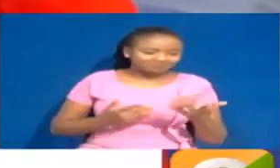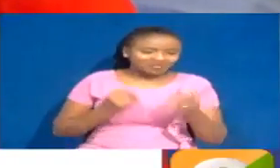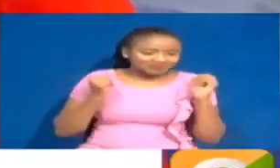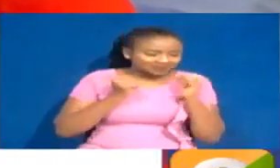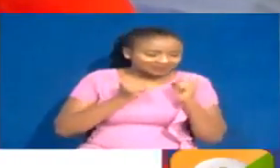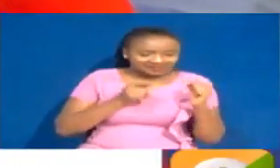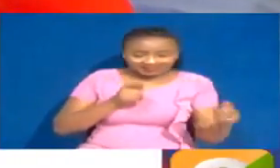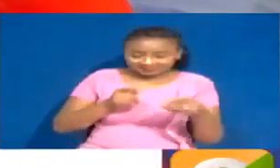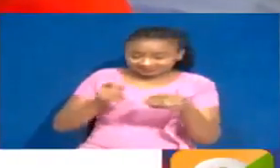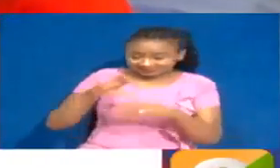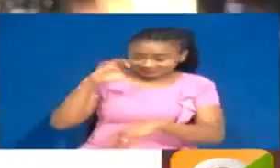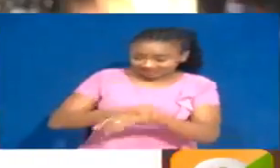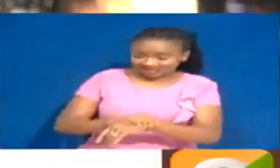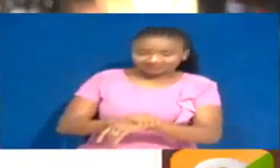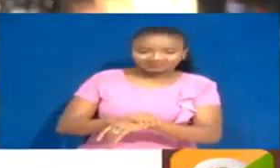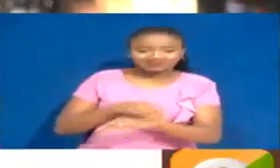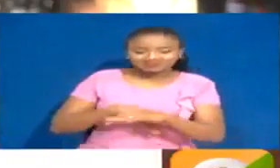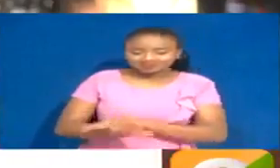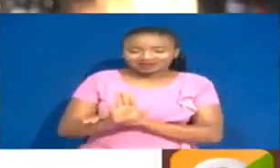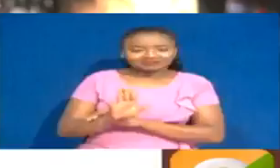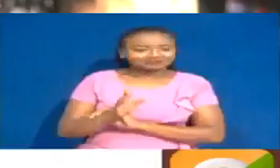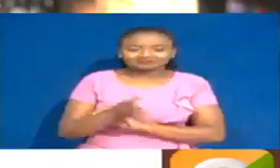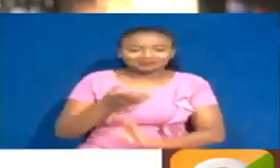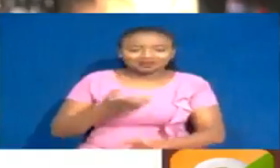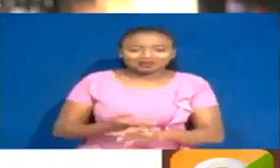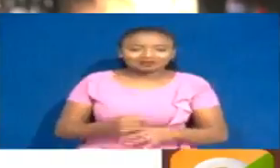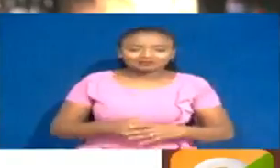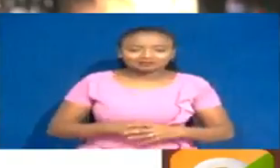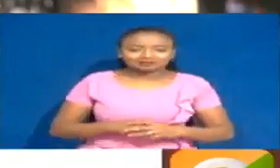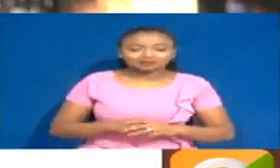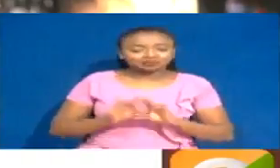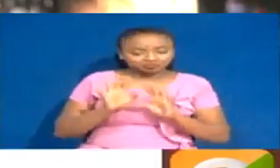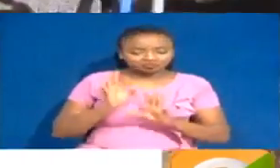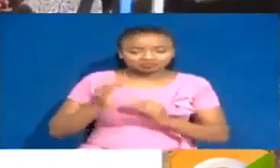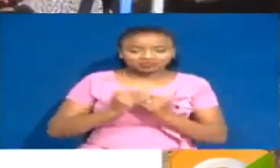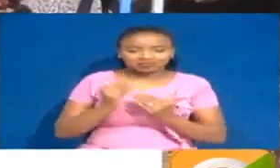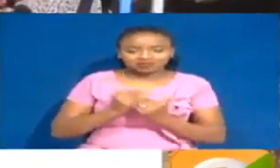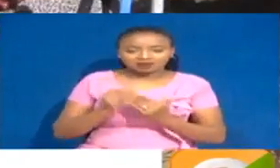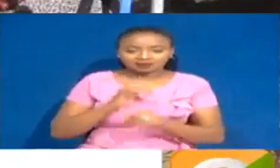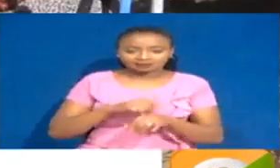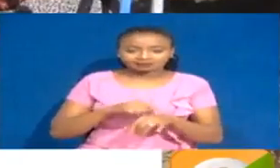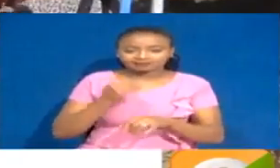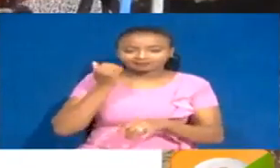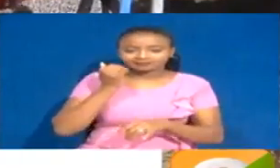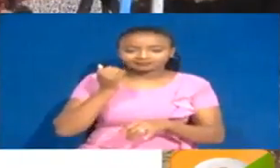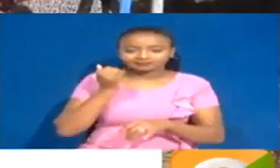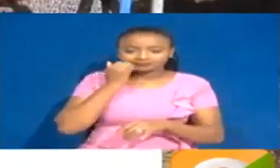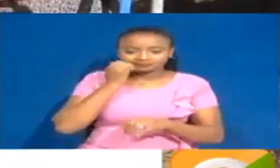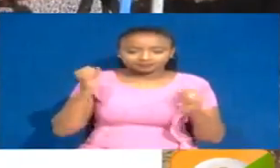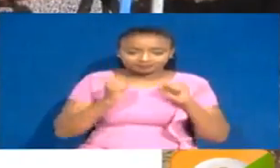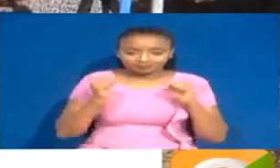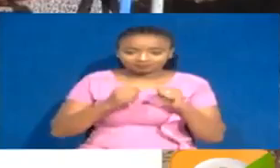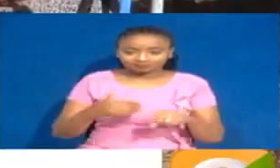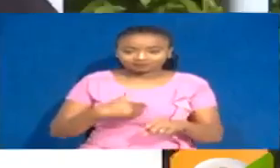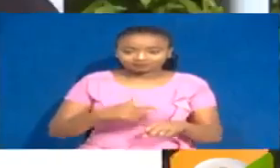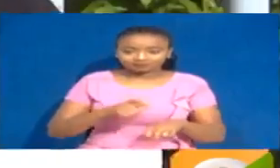an important disease to answer and also to prevent and treat adequately during pregnancy. Irene Akinyi is a mother of